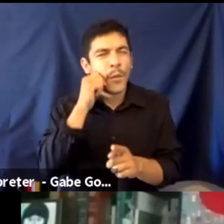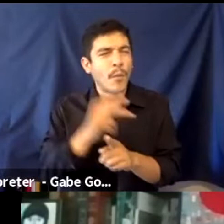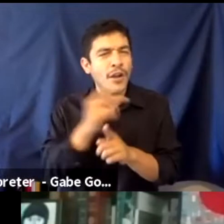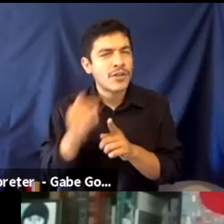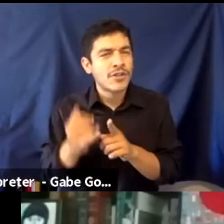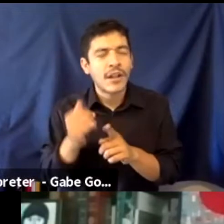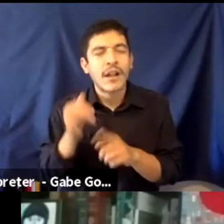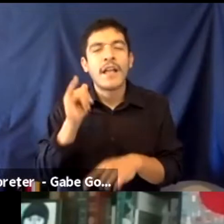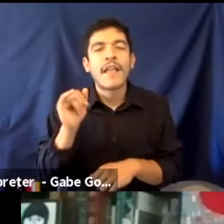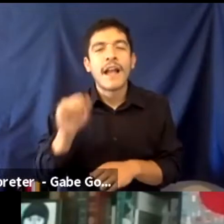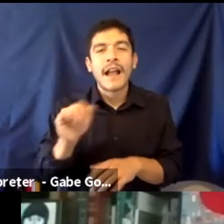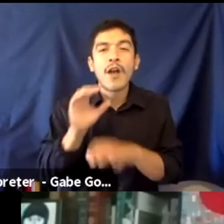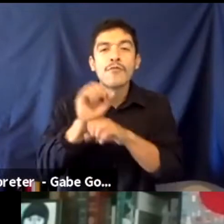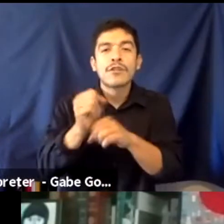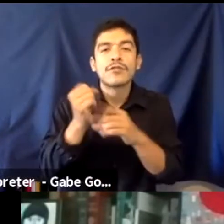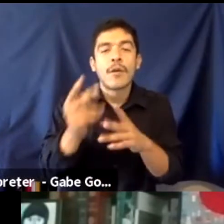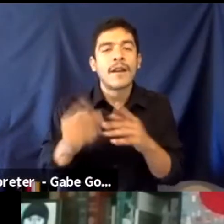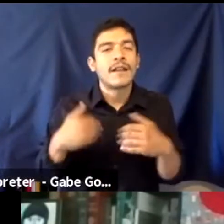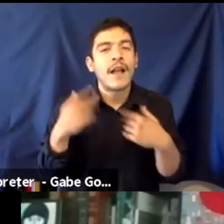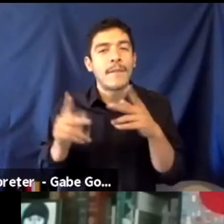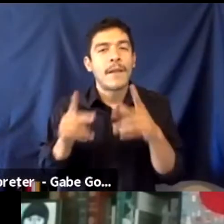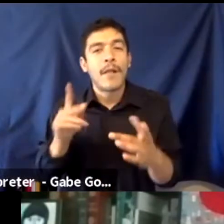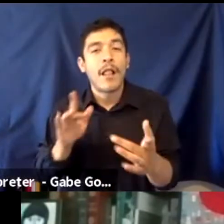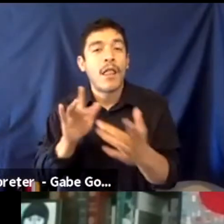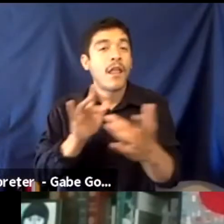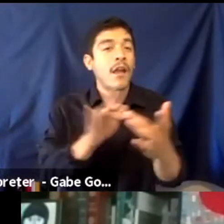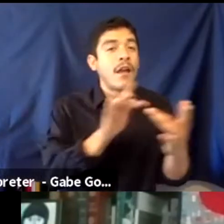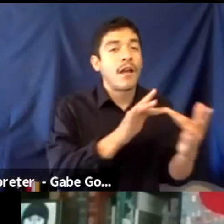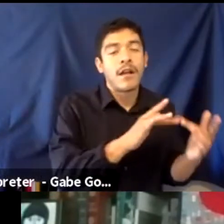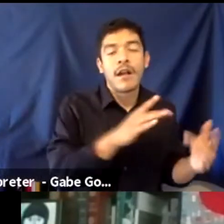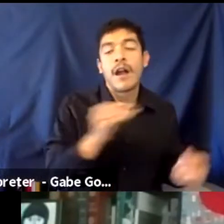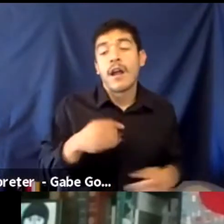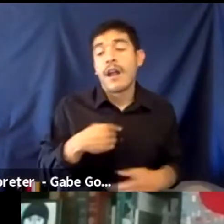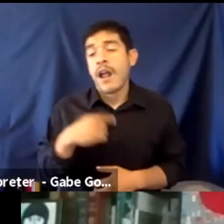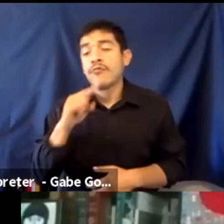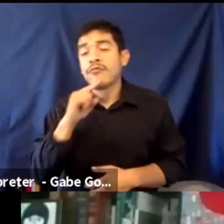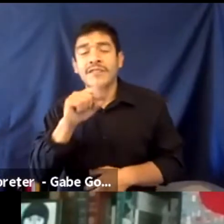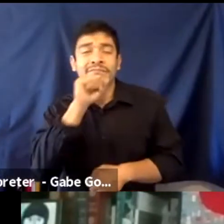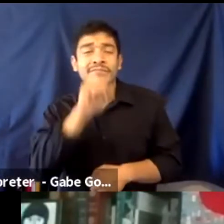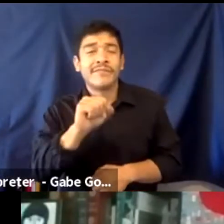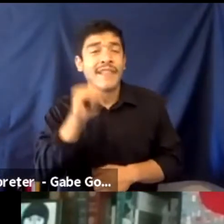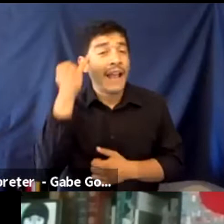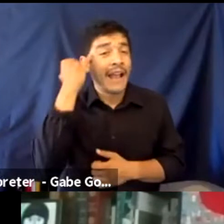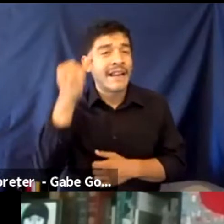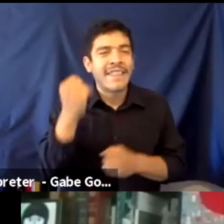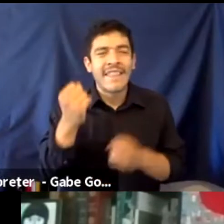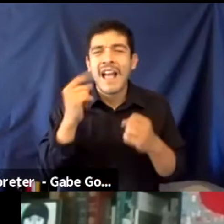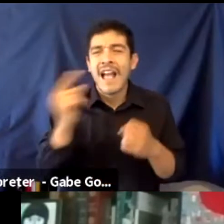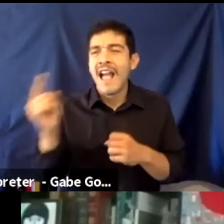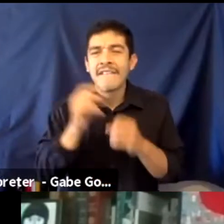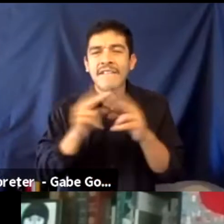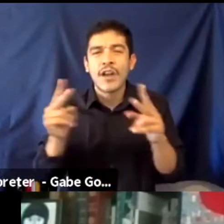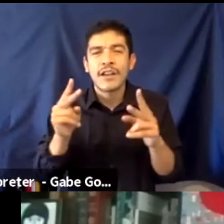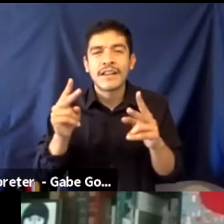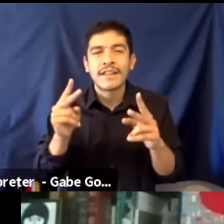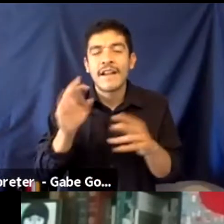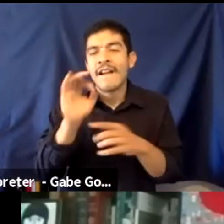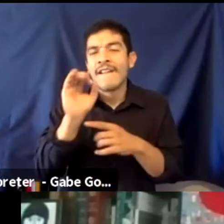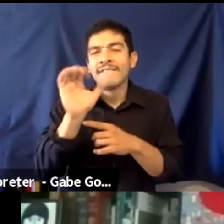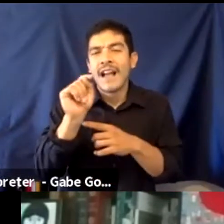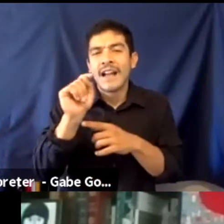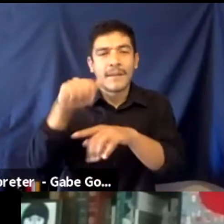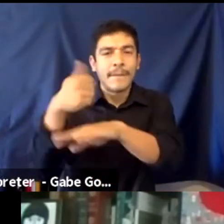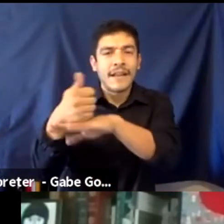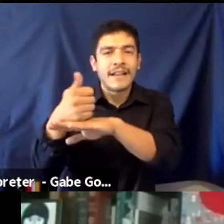could reach so many young people. And I love the fact that they were actually very fact-based, right? They wanted to make sure that